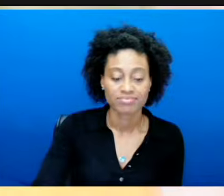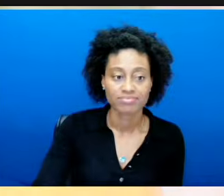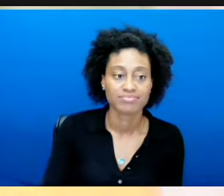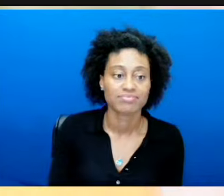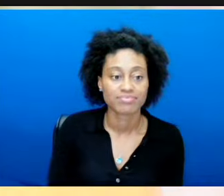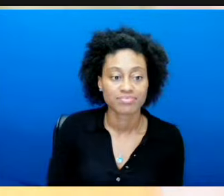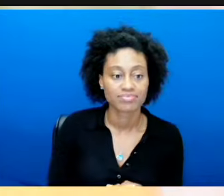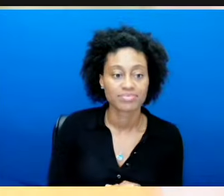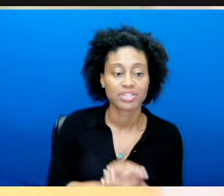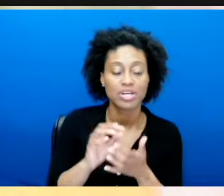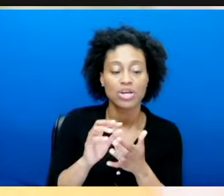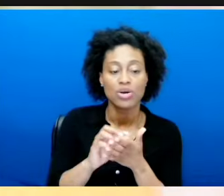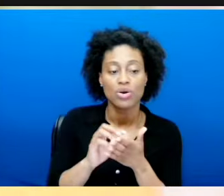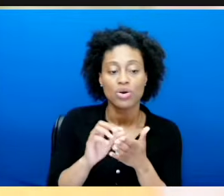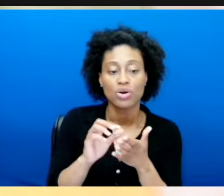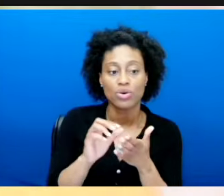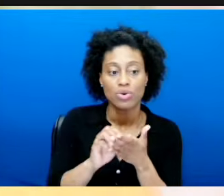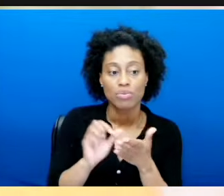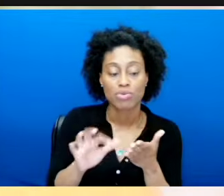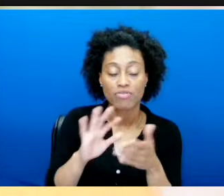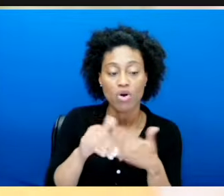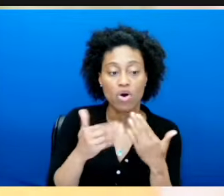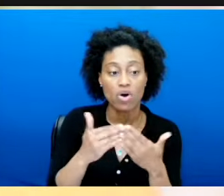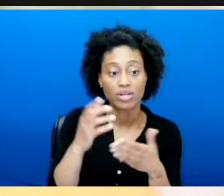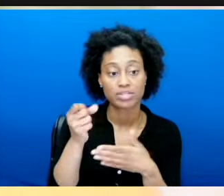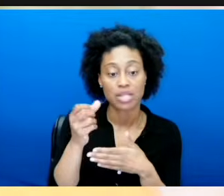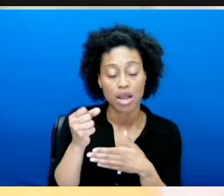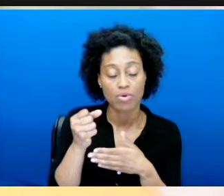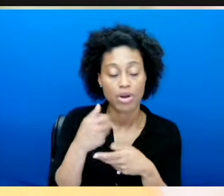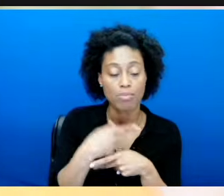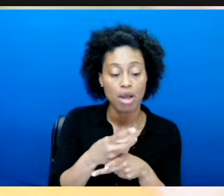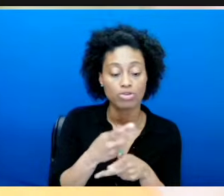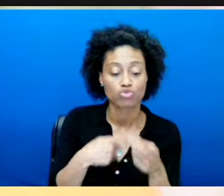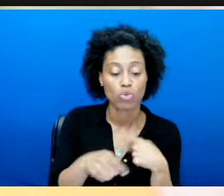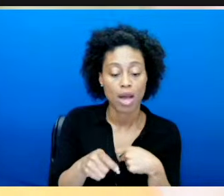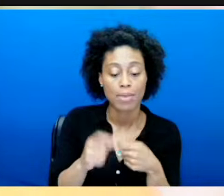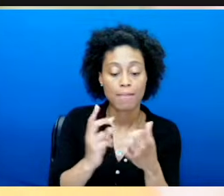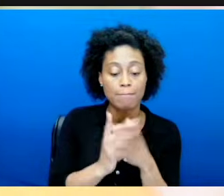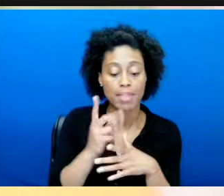Remove all dairy products and swap plant-based milk,